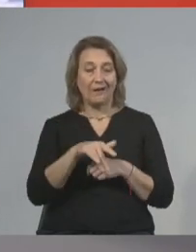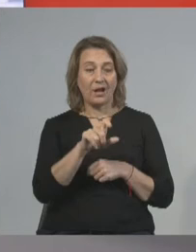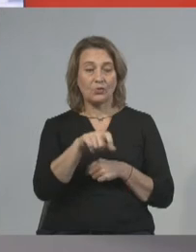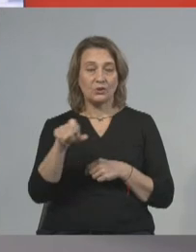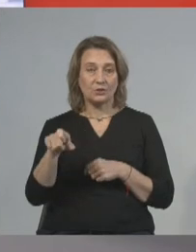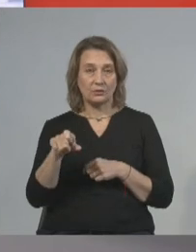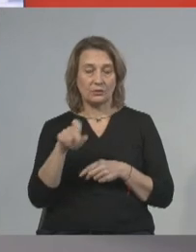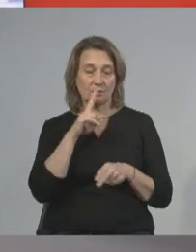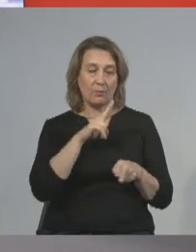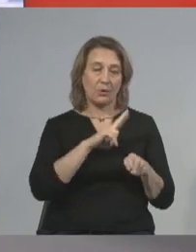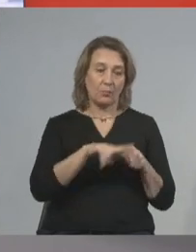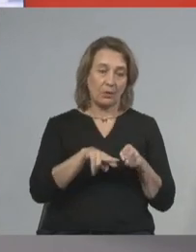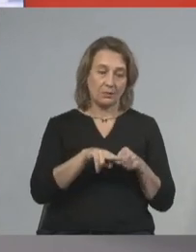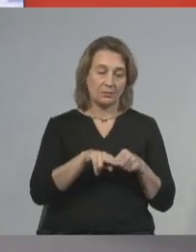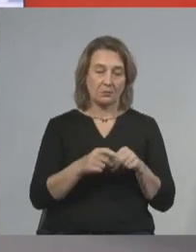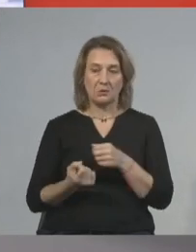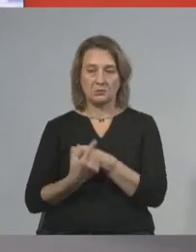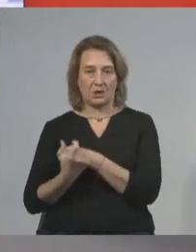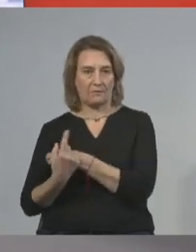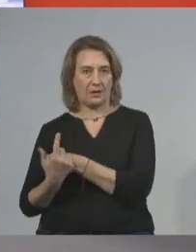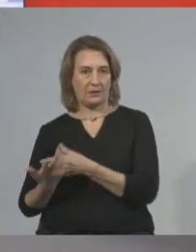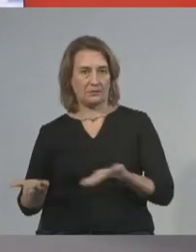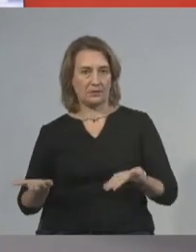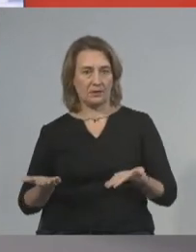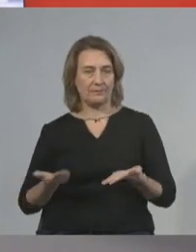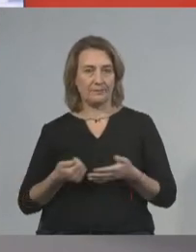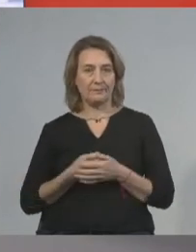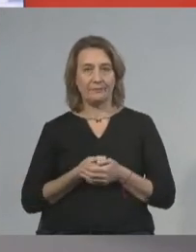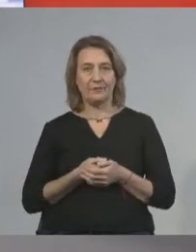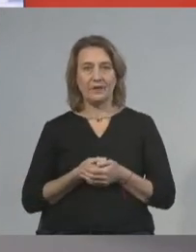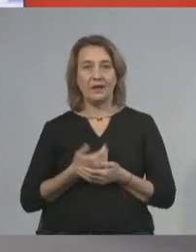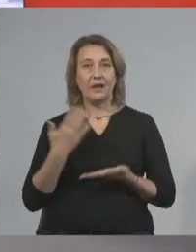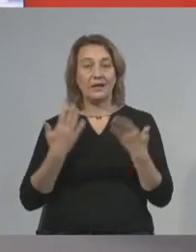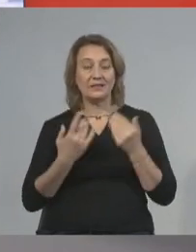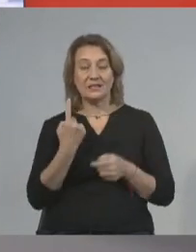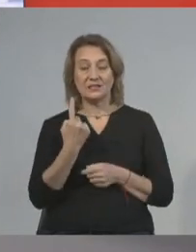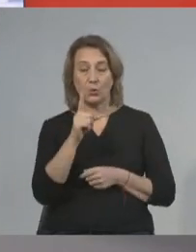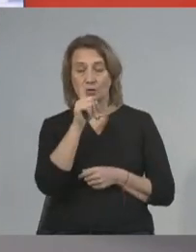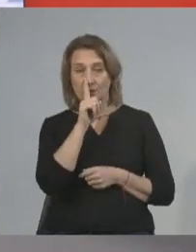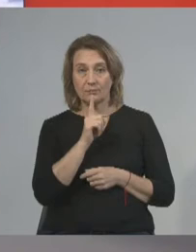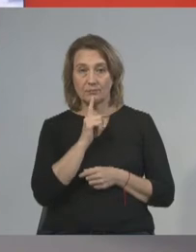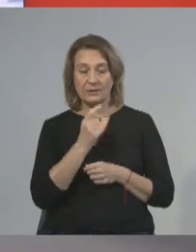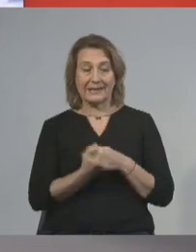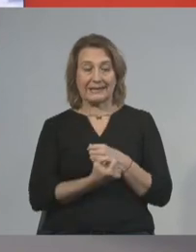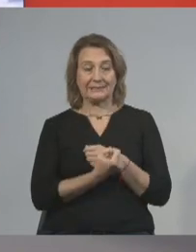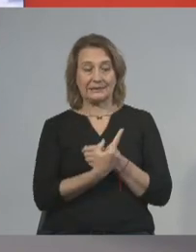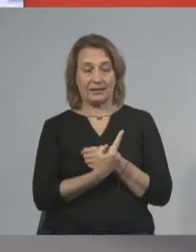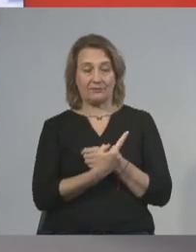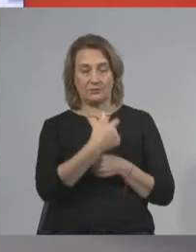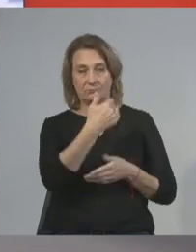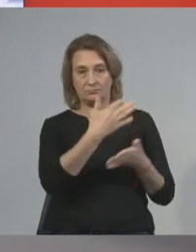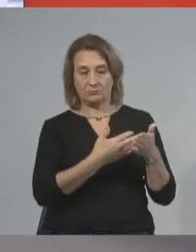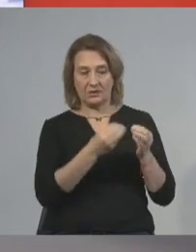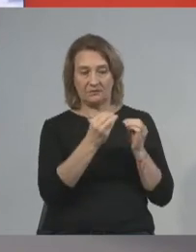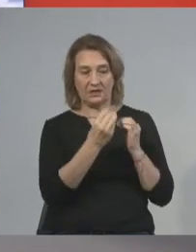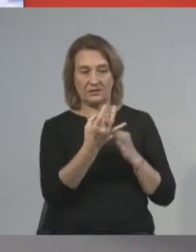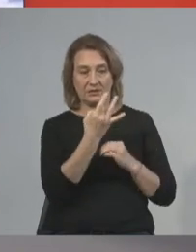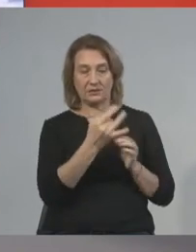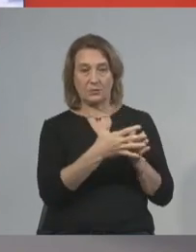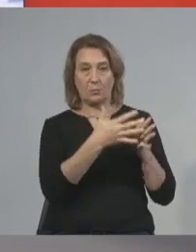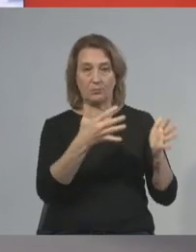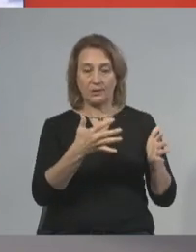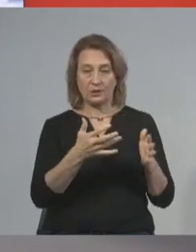followers so we can analyze those cases when uh these politicians get a lot of new followers or laws